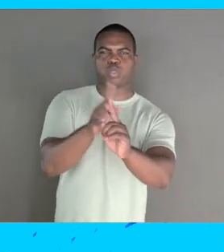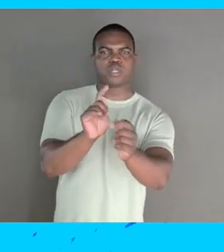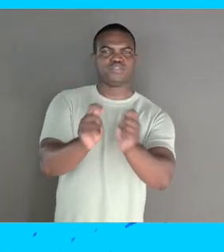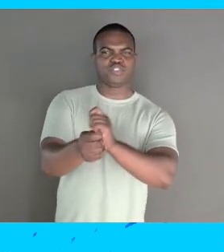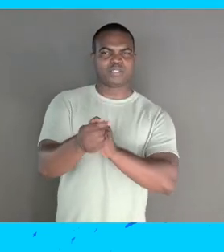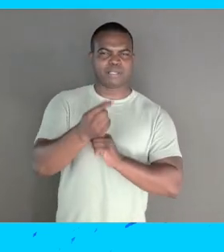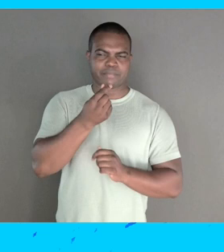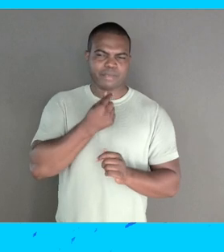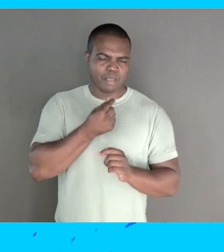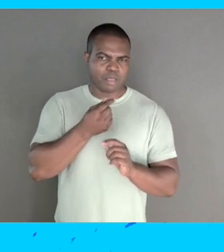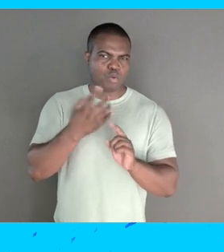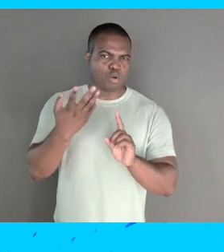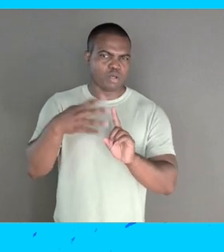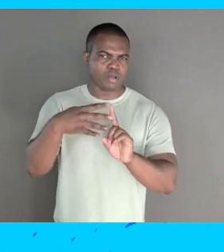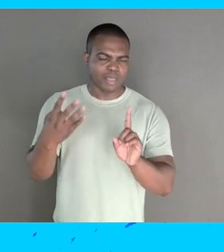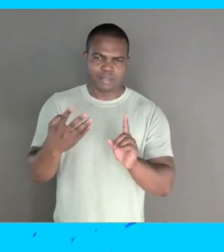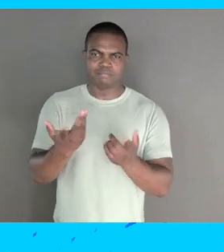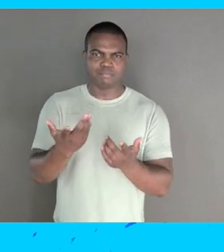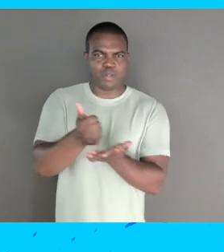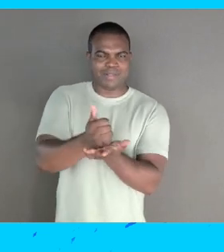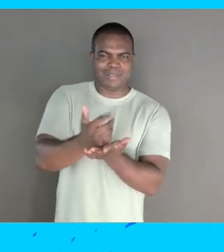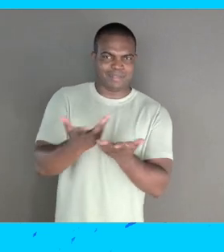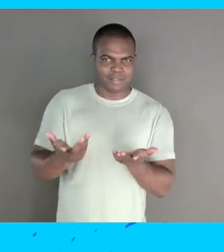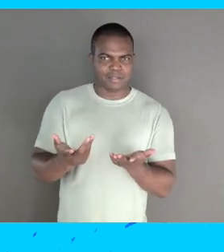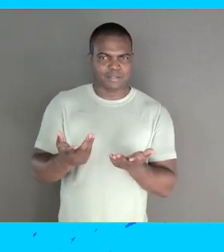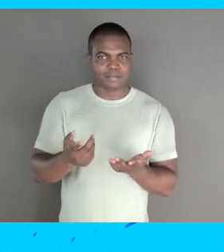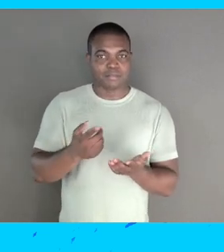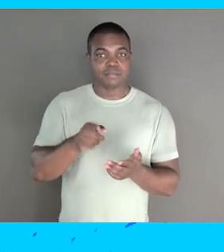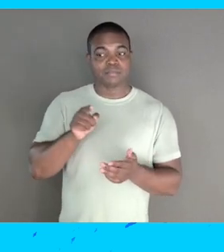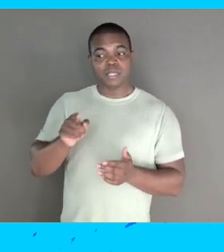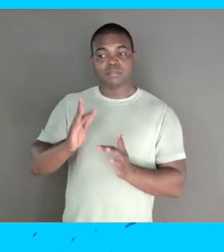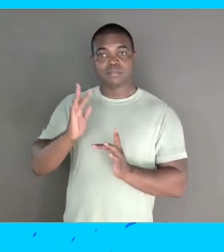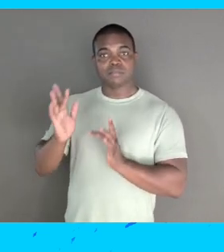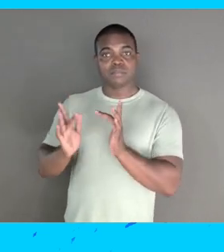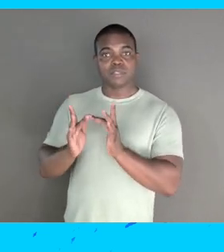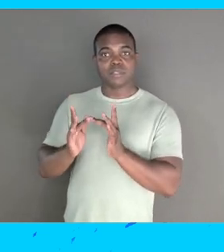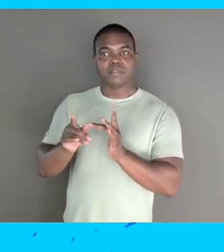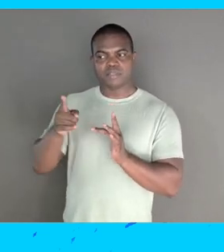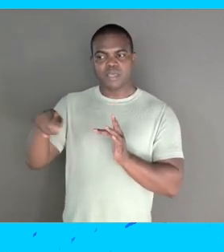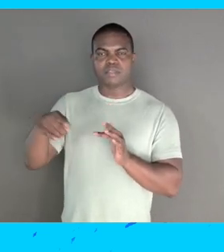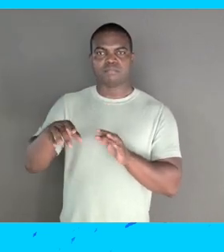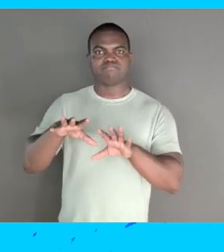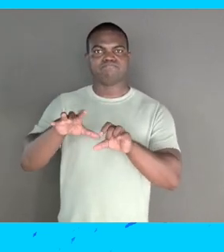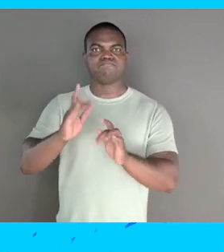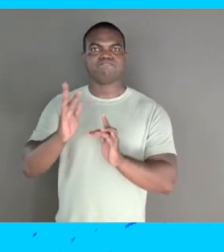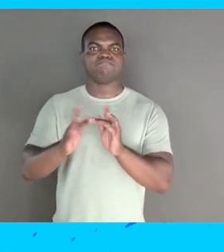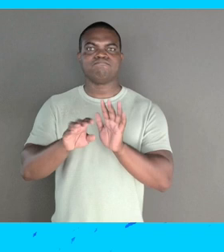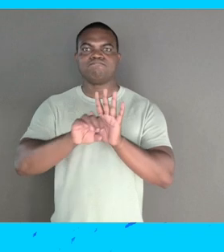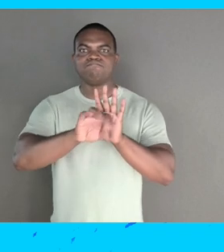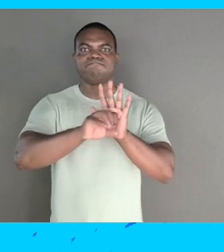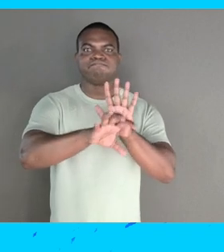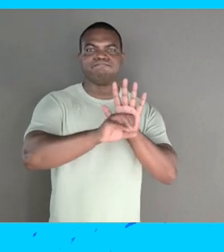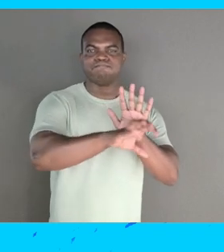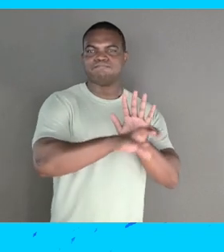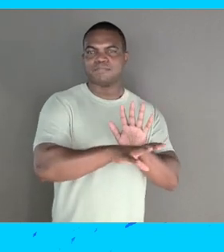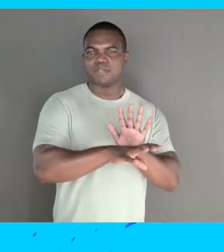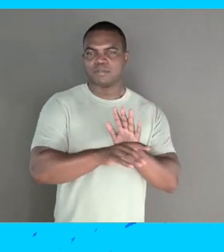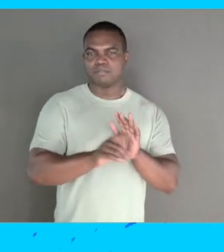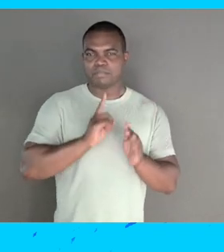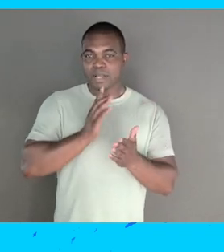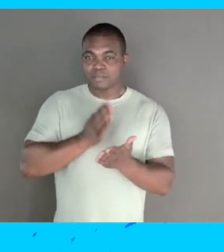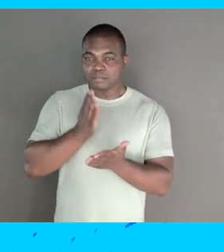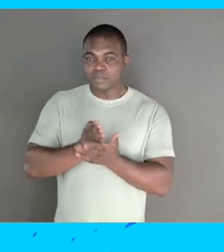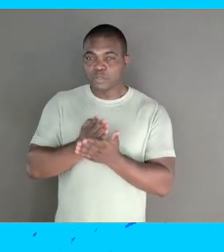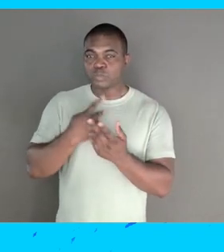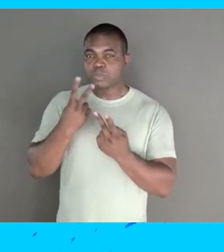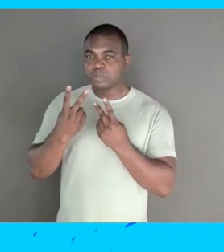change and talking about what are the actual problems and what are the concrete steps of what the community wants, that